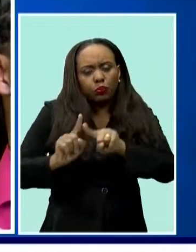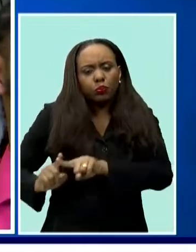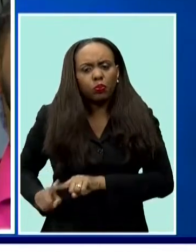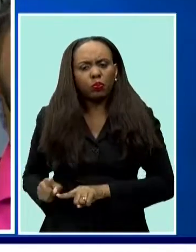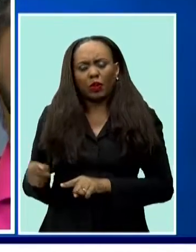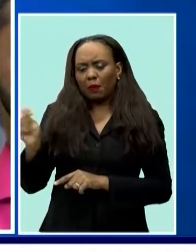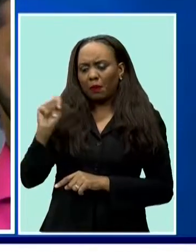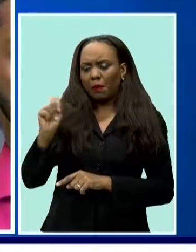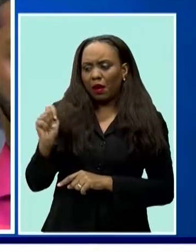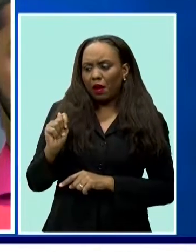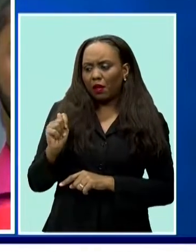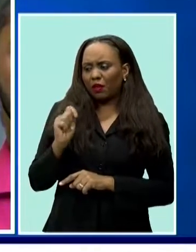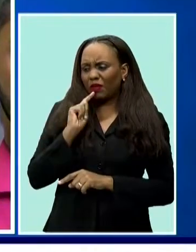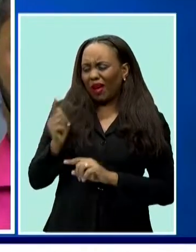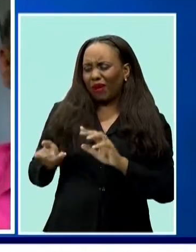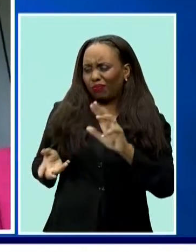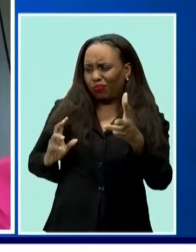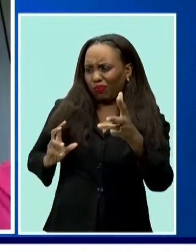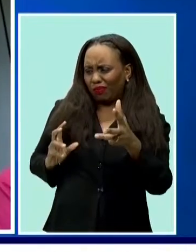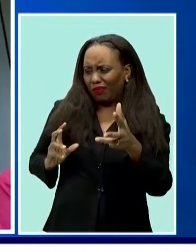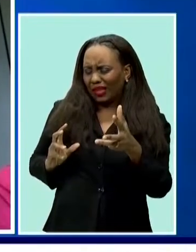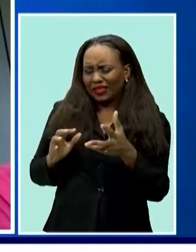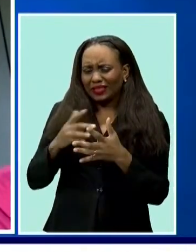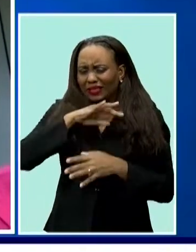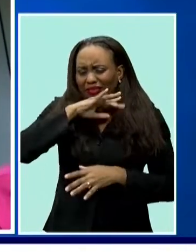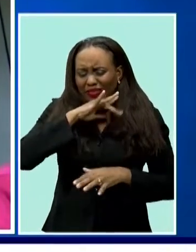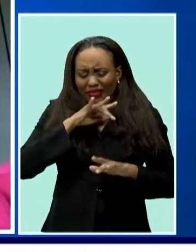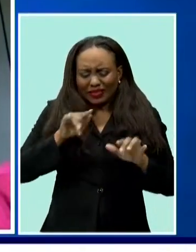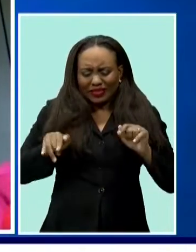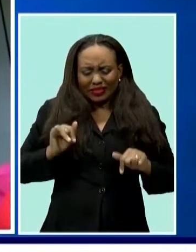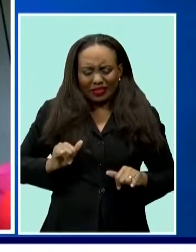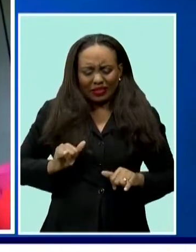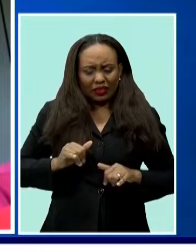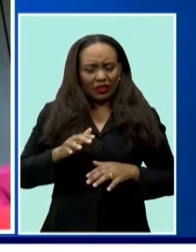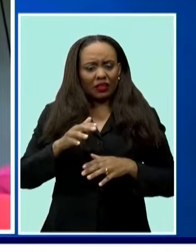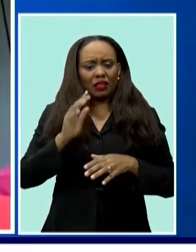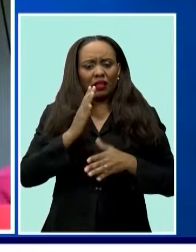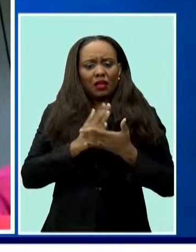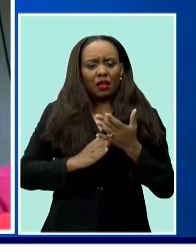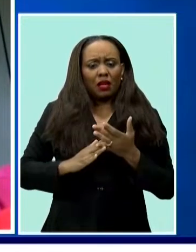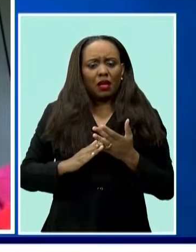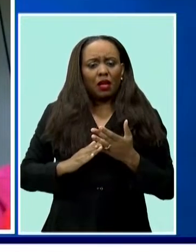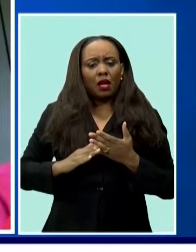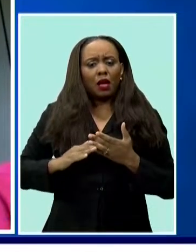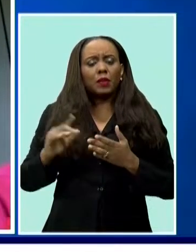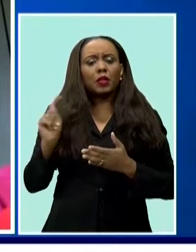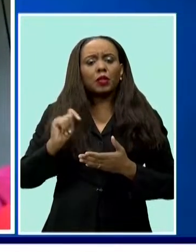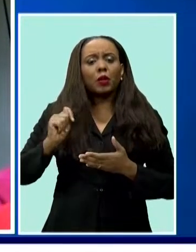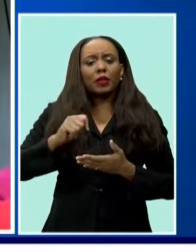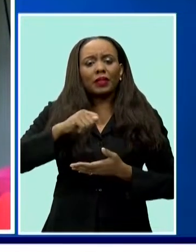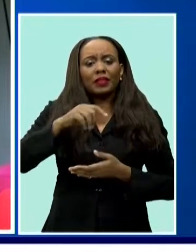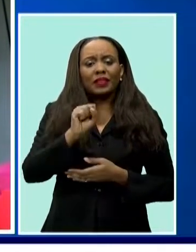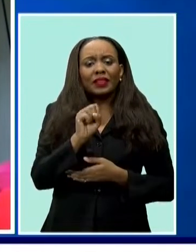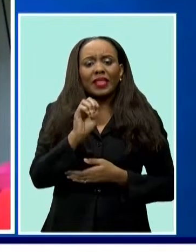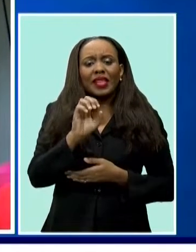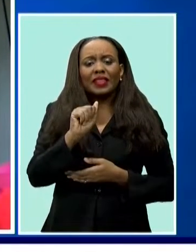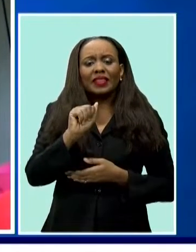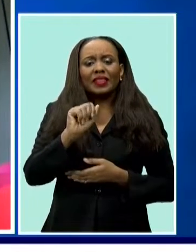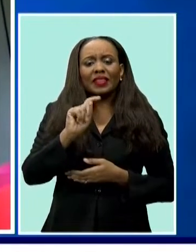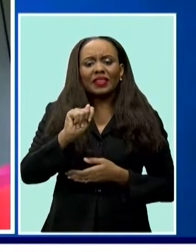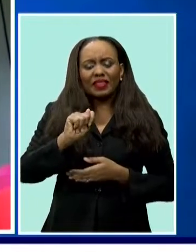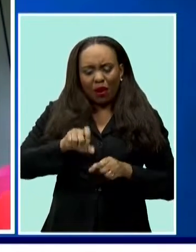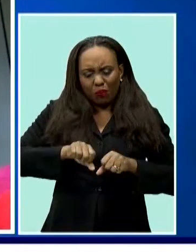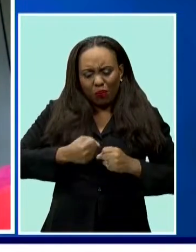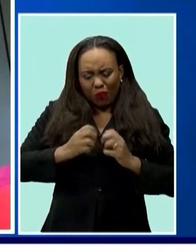for a long time. We have done a lot of work in terms of replacing some of the toilets and the seats and so forth, and Minister has indicated that there is money available